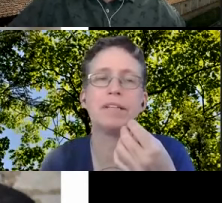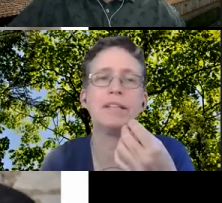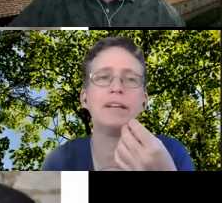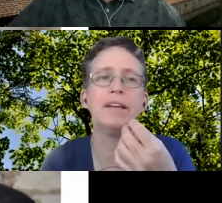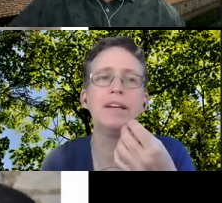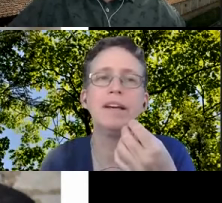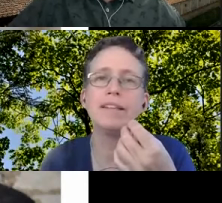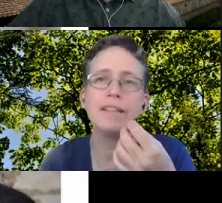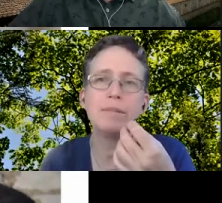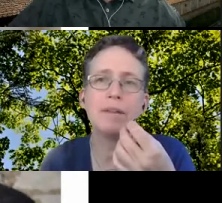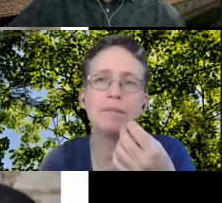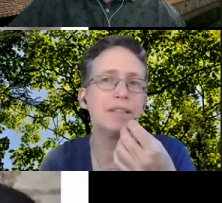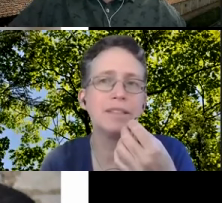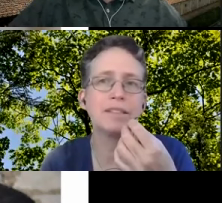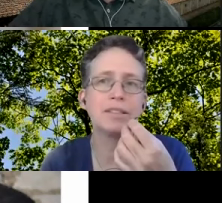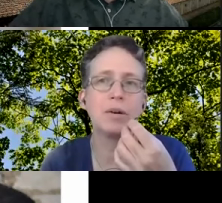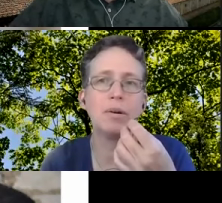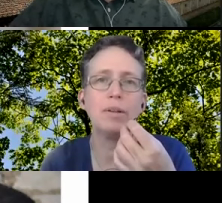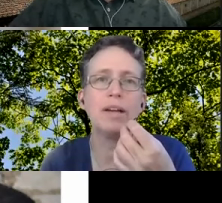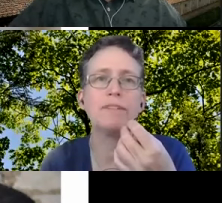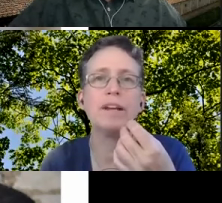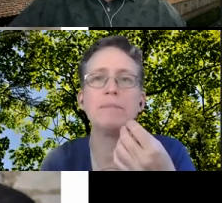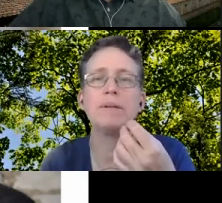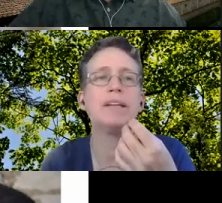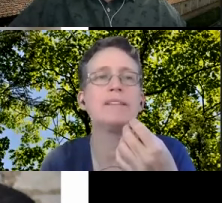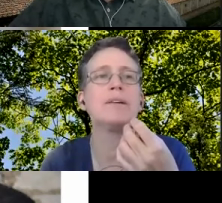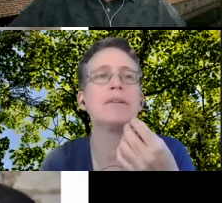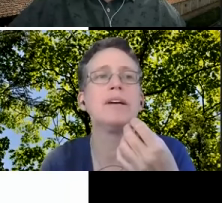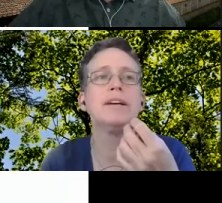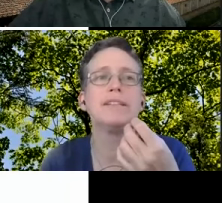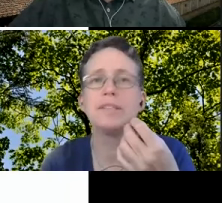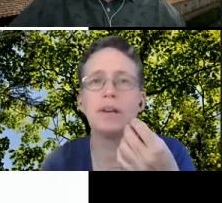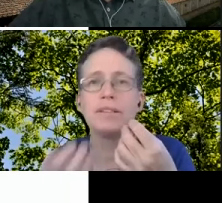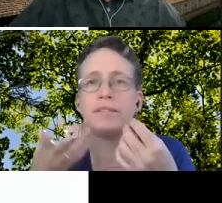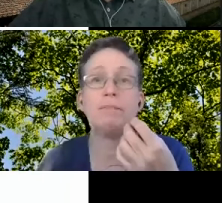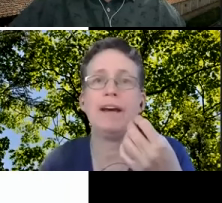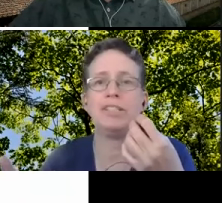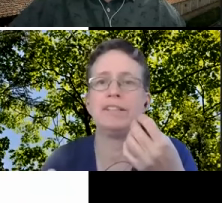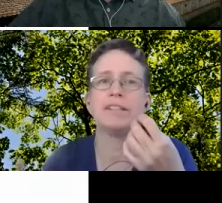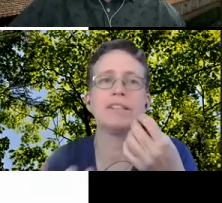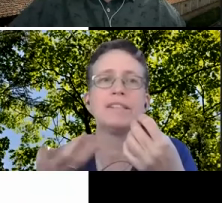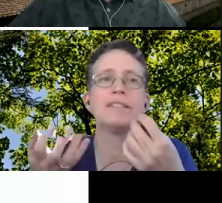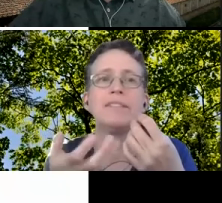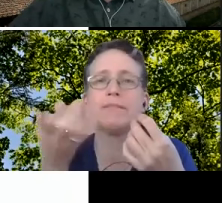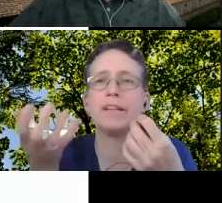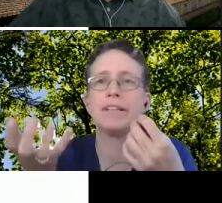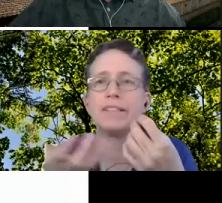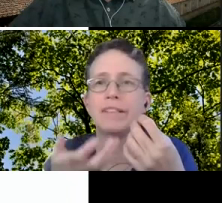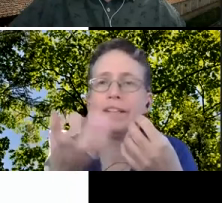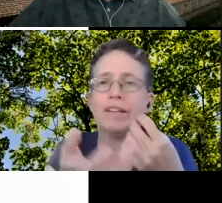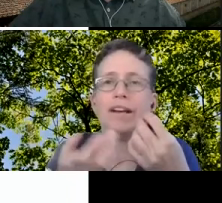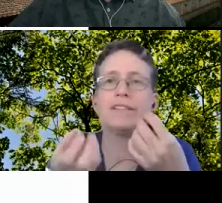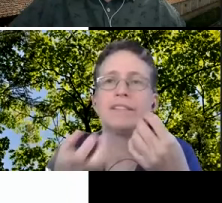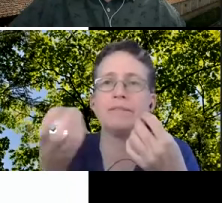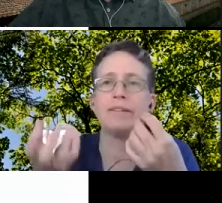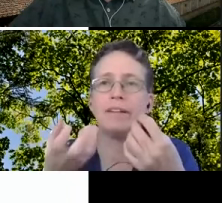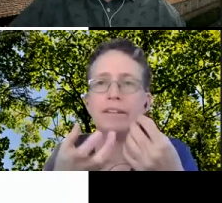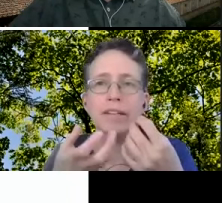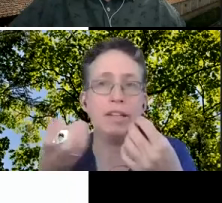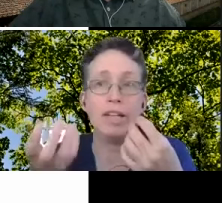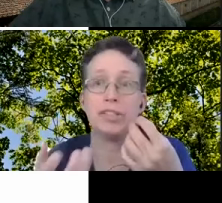you're in a city, at the same time within cities there's a whole lot of variability. So cities are also very patchy. There's lots of different kinds